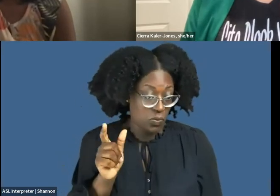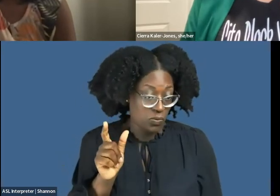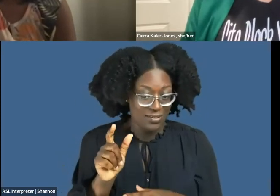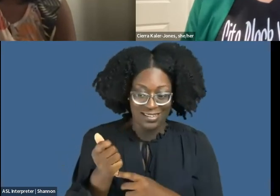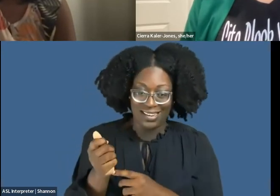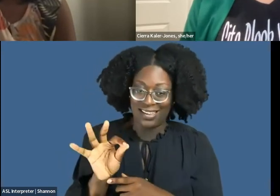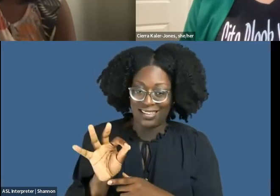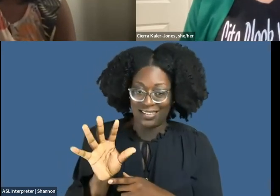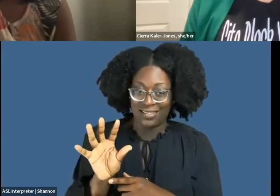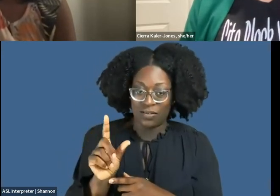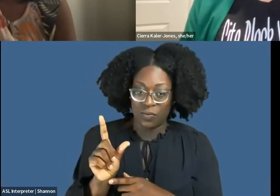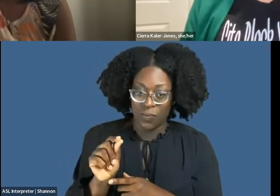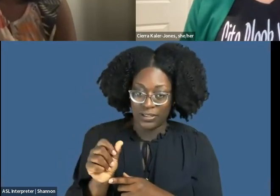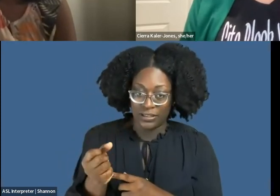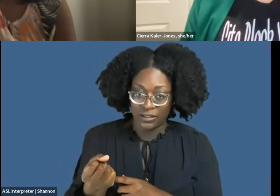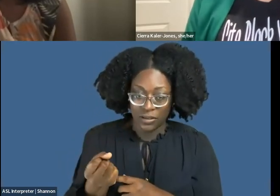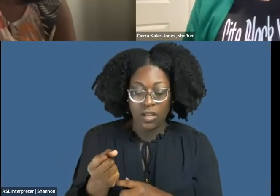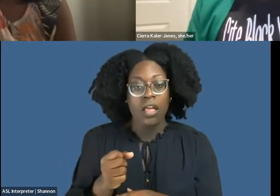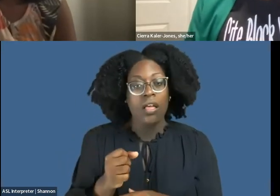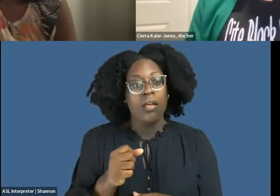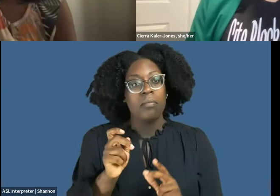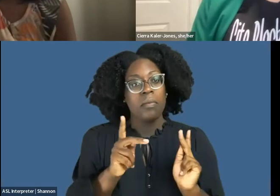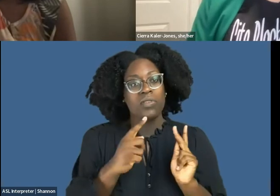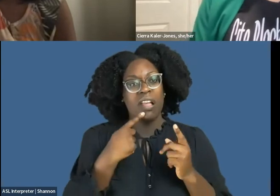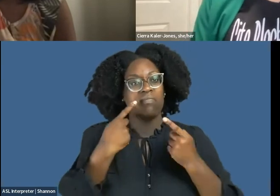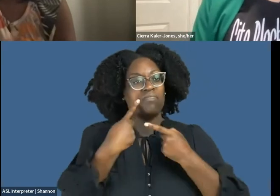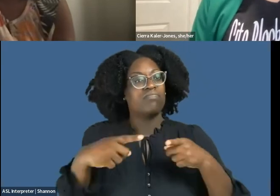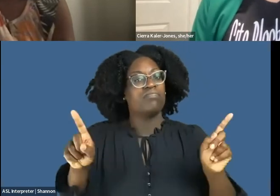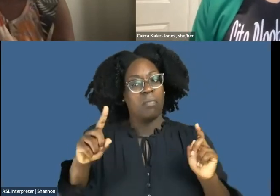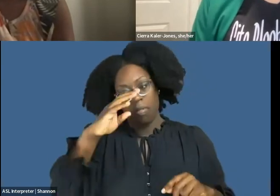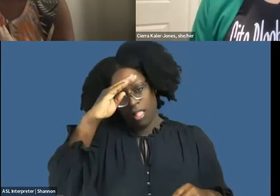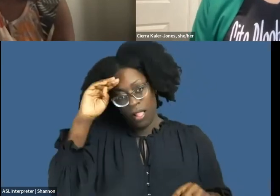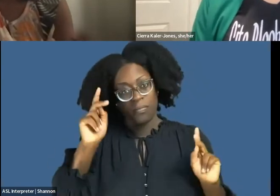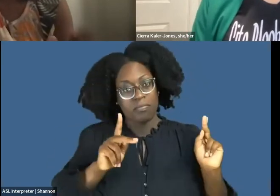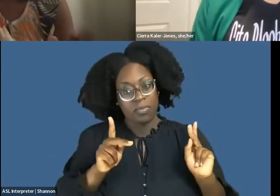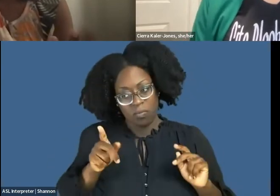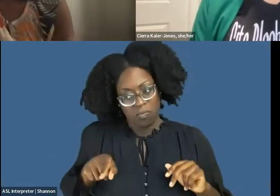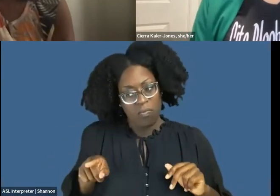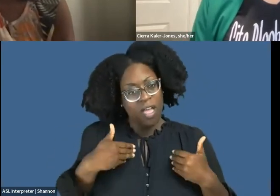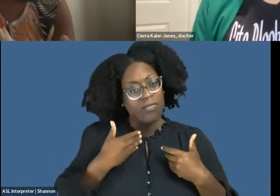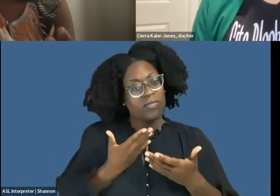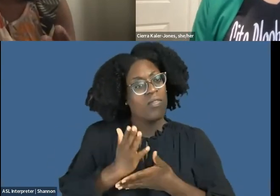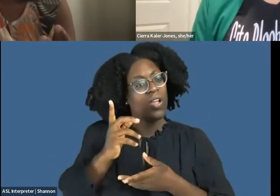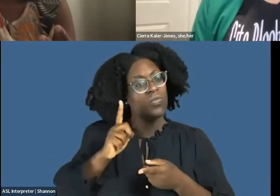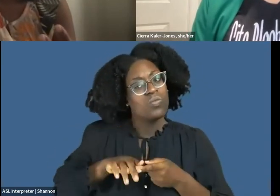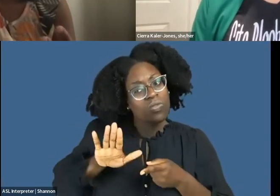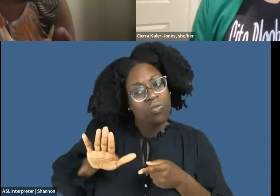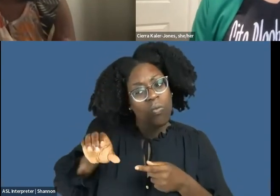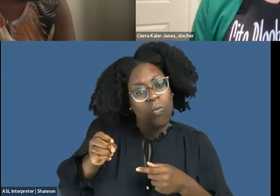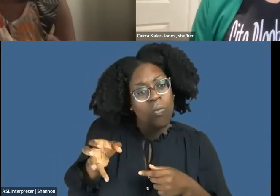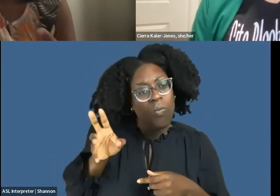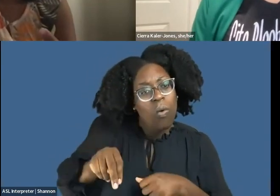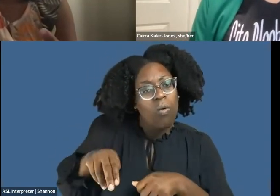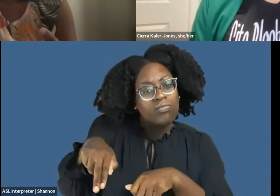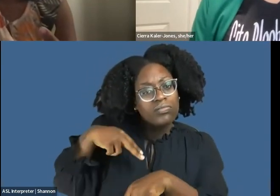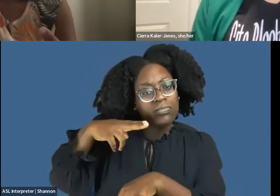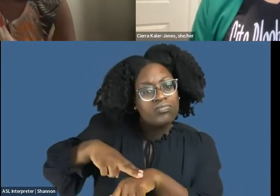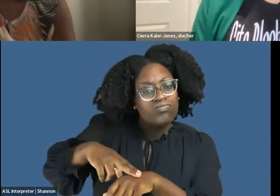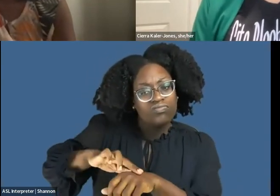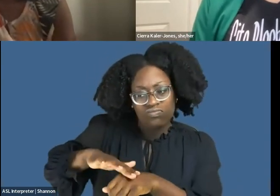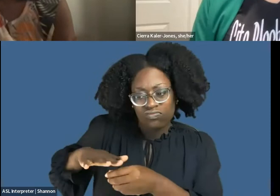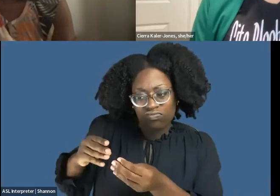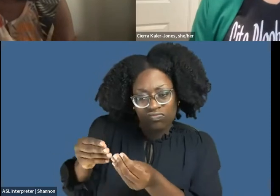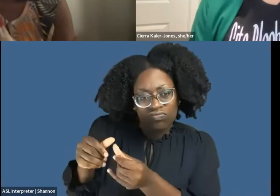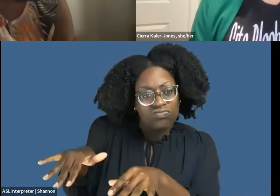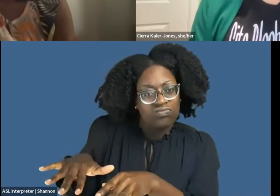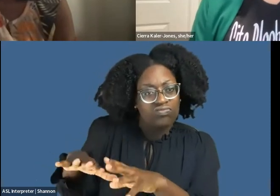in the Black Belt, right? And have the right to self-determination. They say we share an economic condition, a cultural plight, a political condition, a